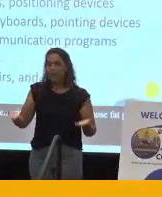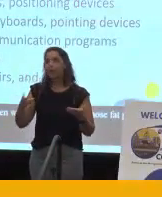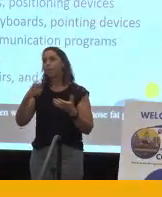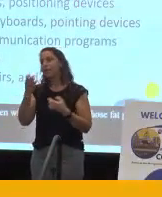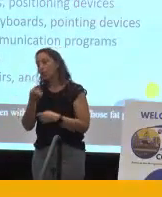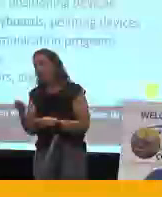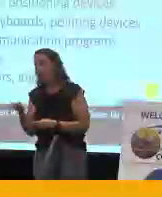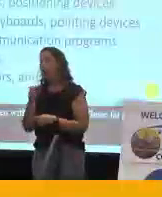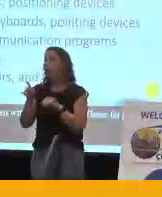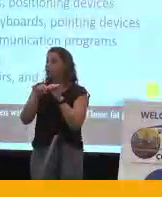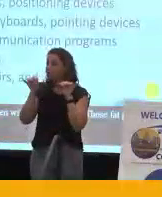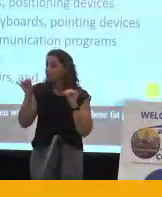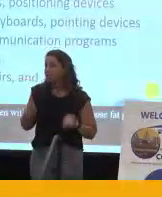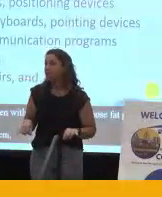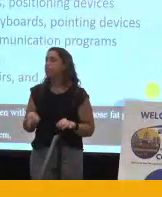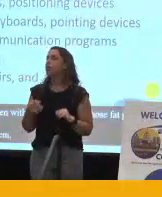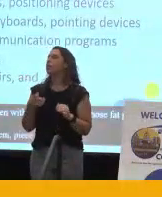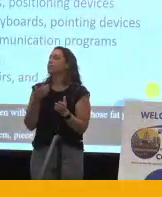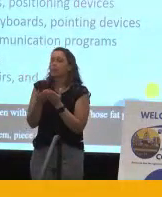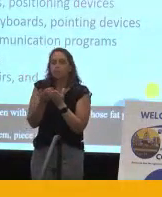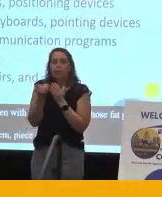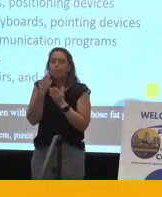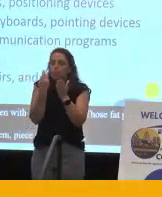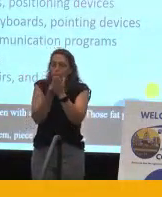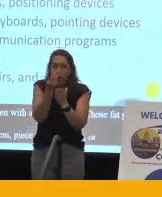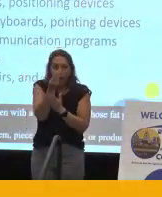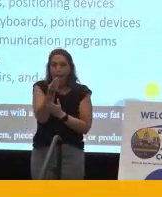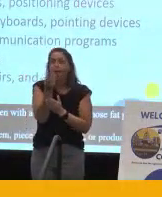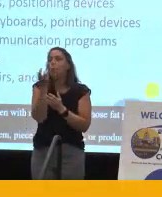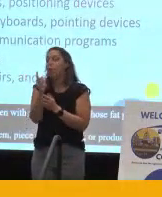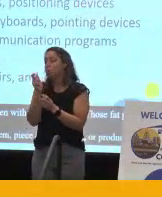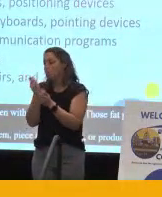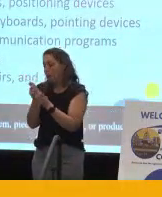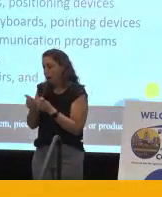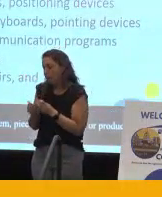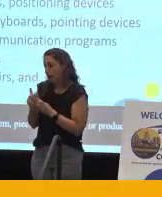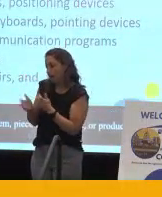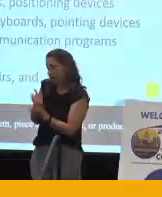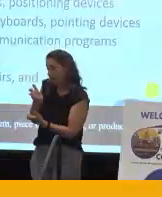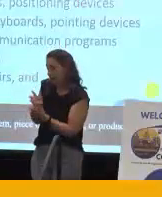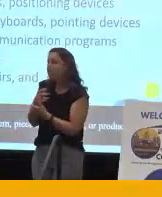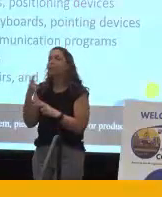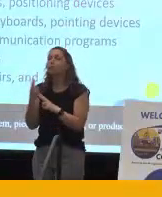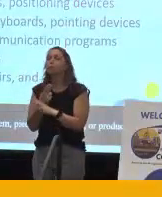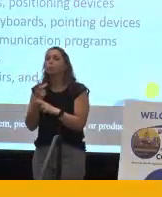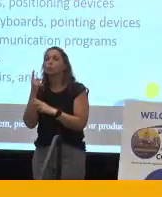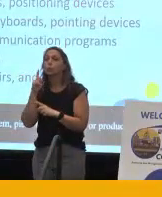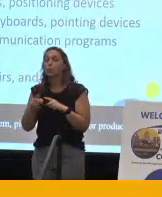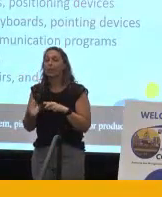system, whether it's acquired commercially off the shelf or modified or customized, that's used to